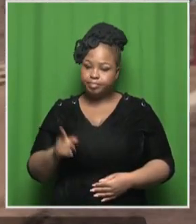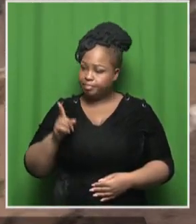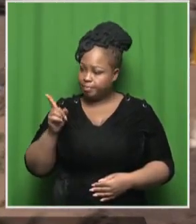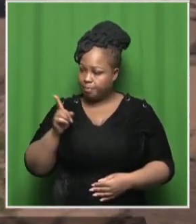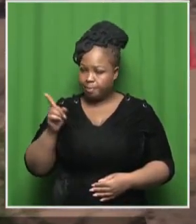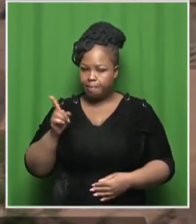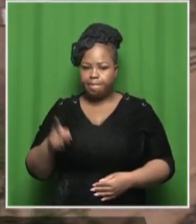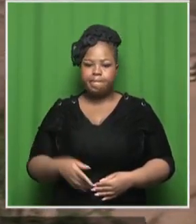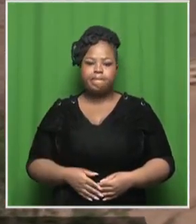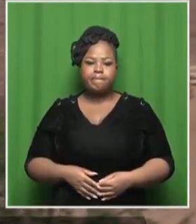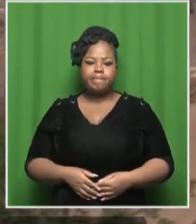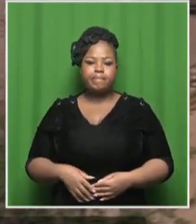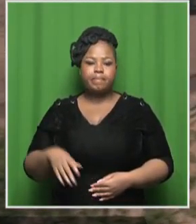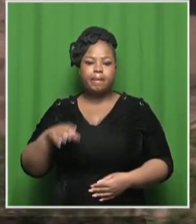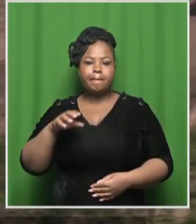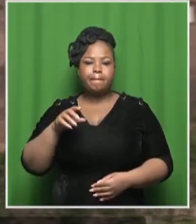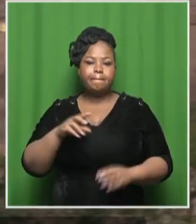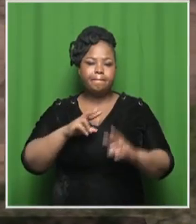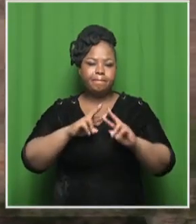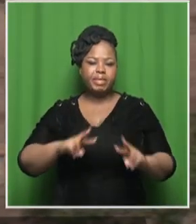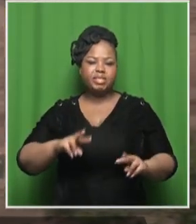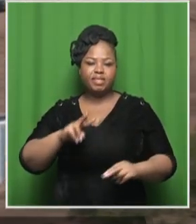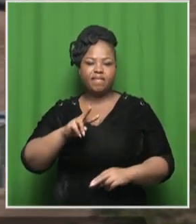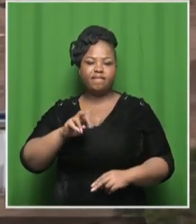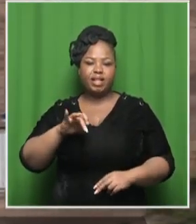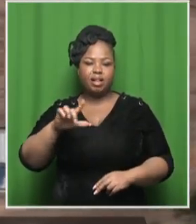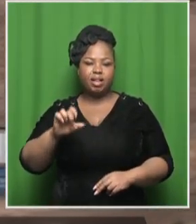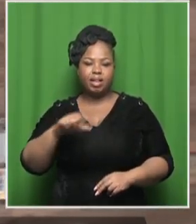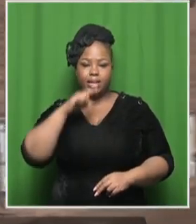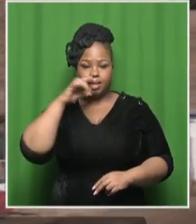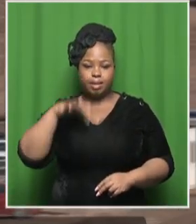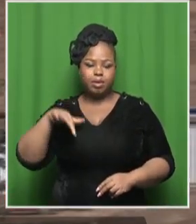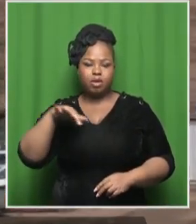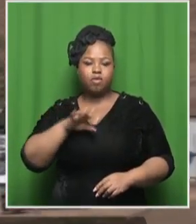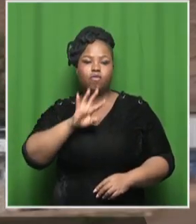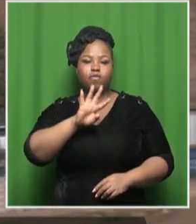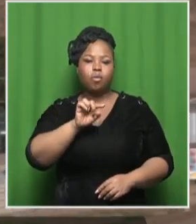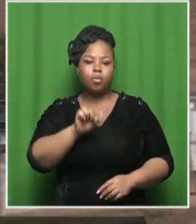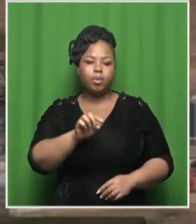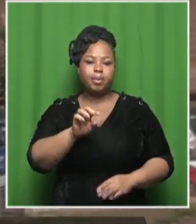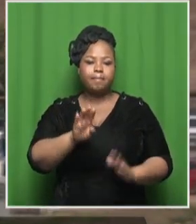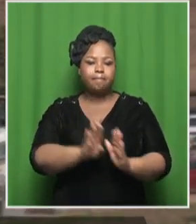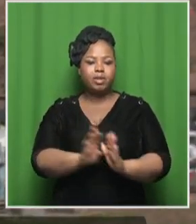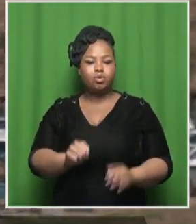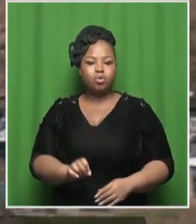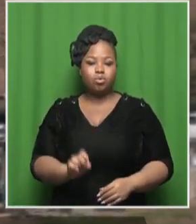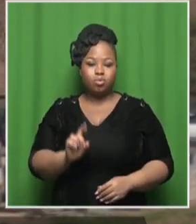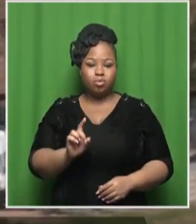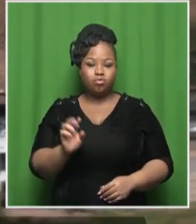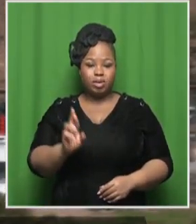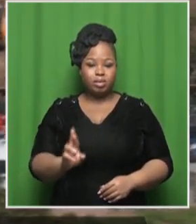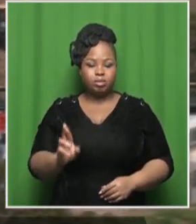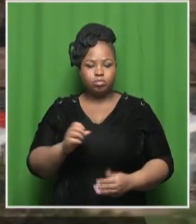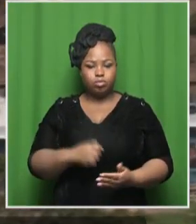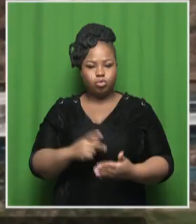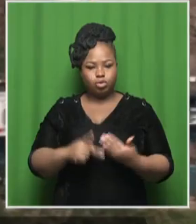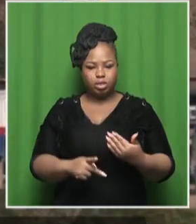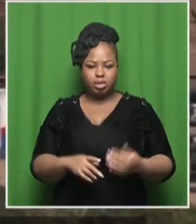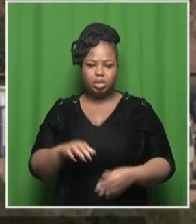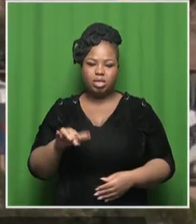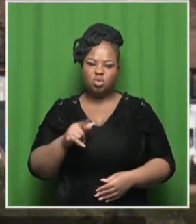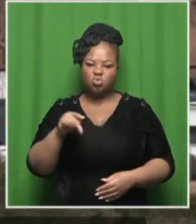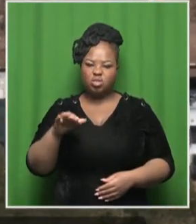particular one is in Peaceville. It's a 4 billion rand project. We're also going to see the minister going to the EB Cloete project. That's